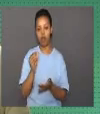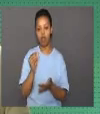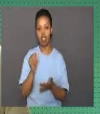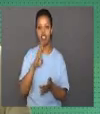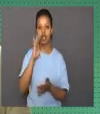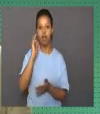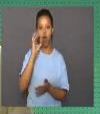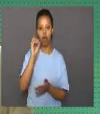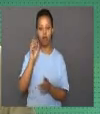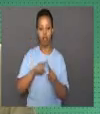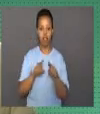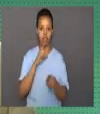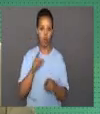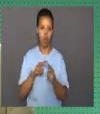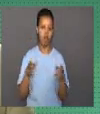interesting study.